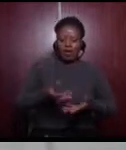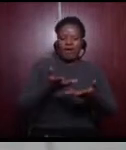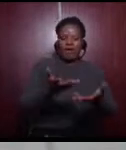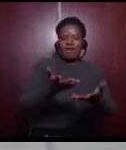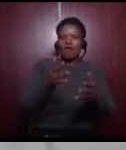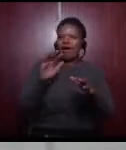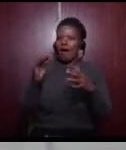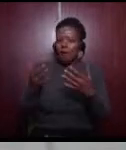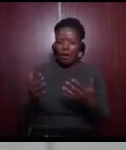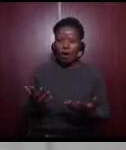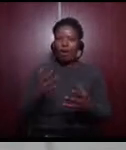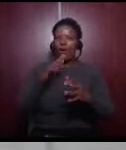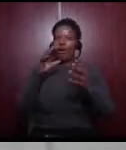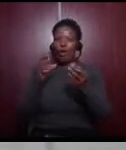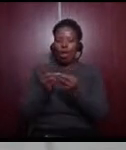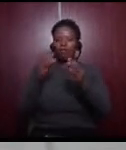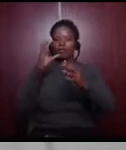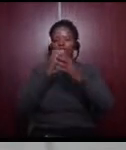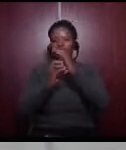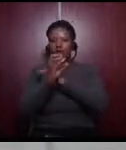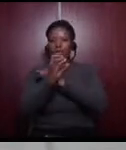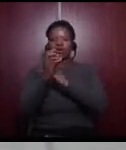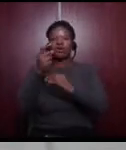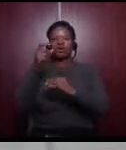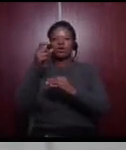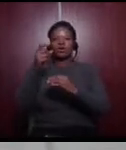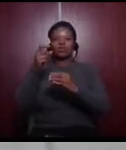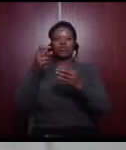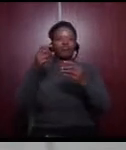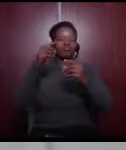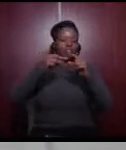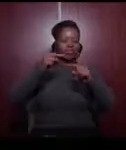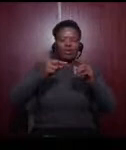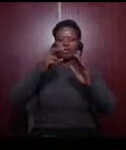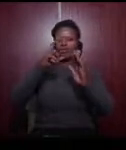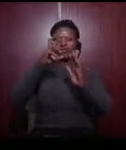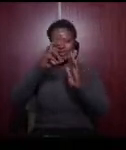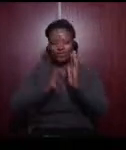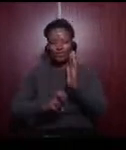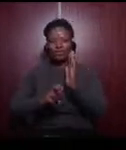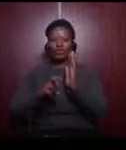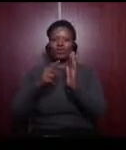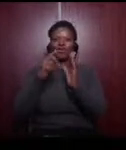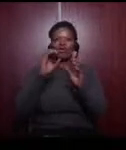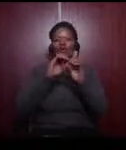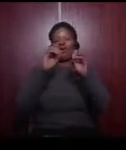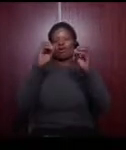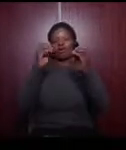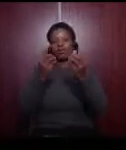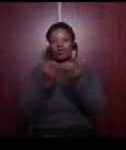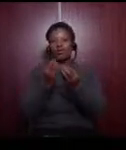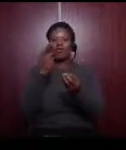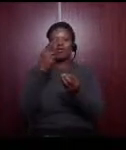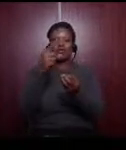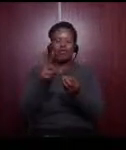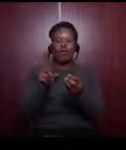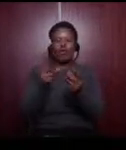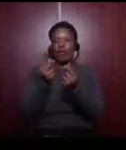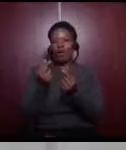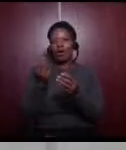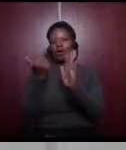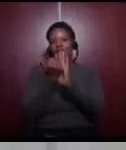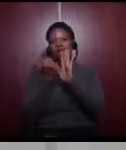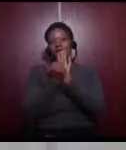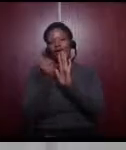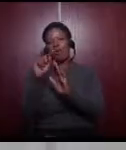those chapters which were dealing with fundraising, about fundraising organizations in the Fundraising Act, which was chapter 1 and